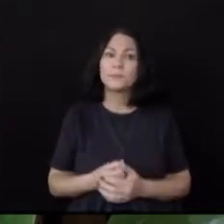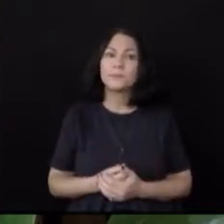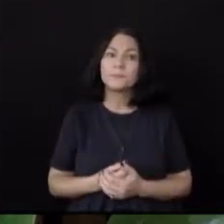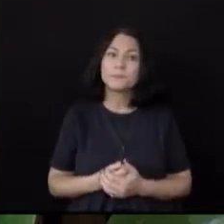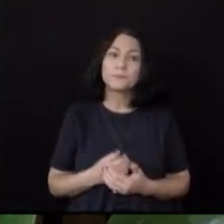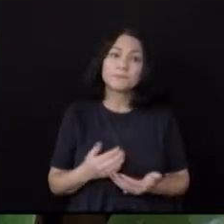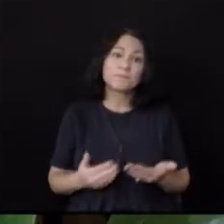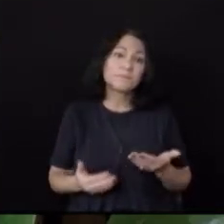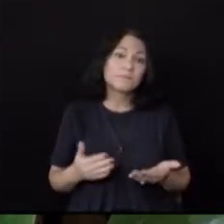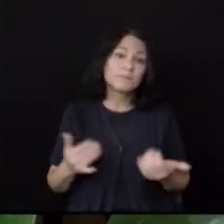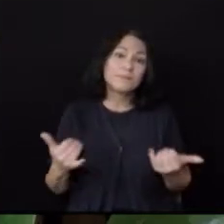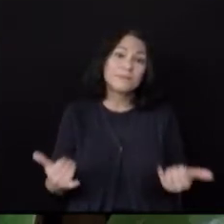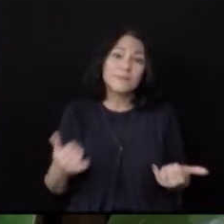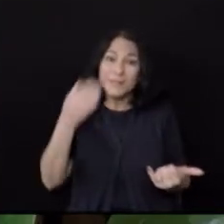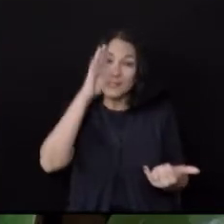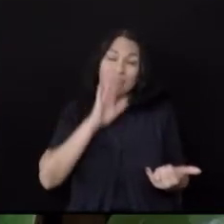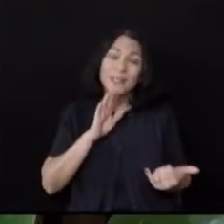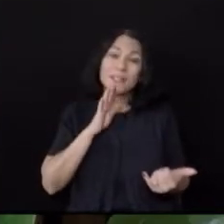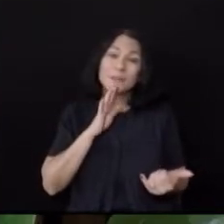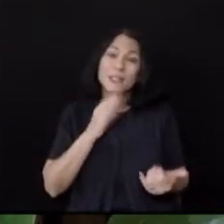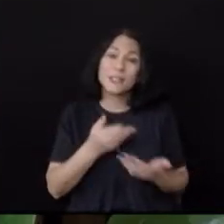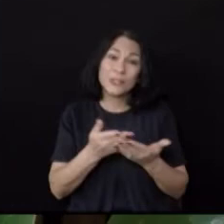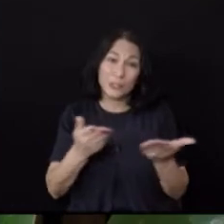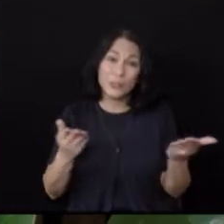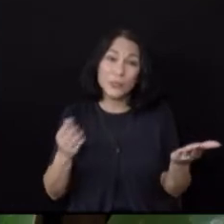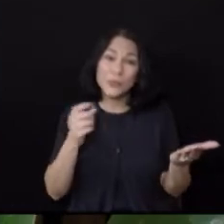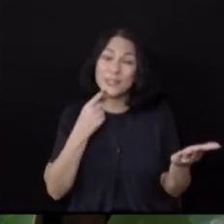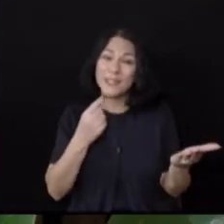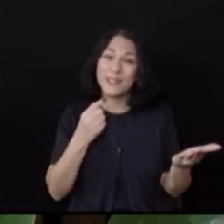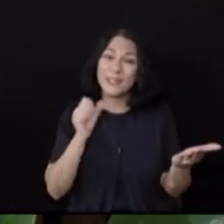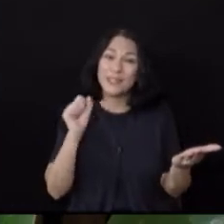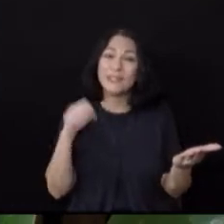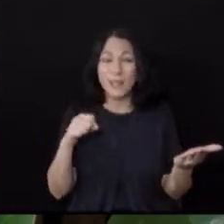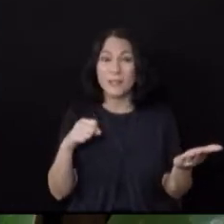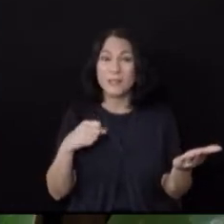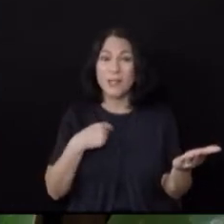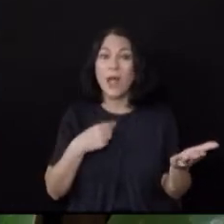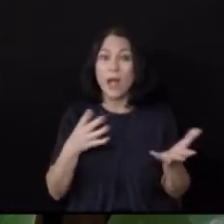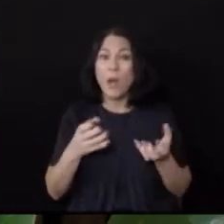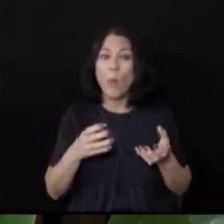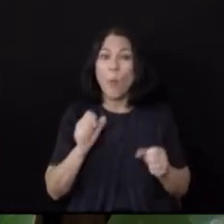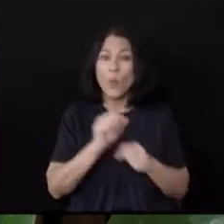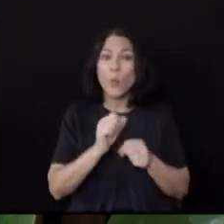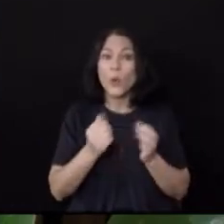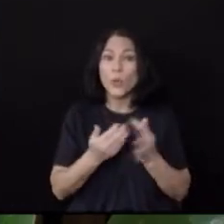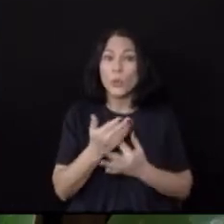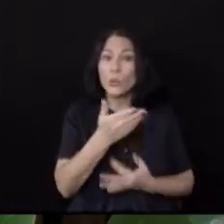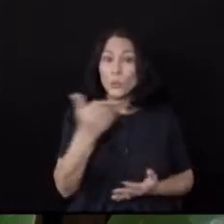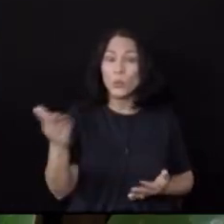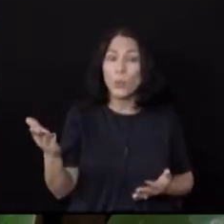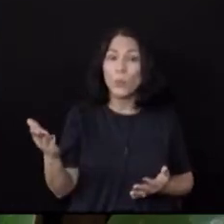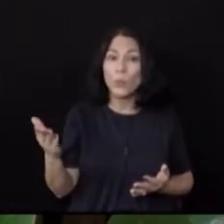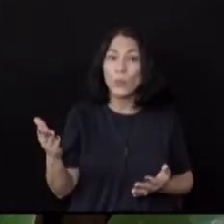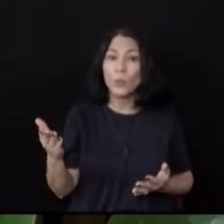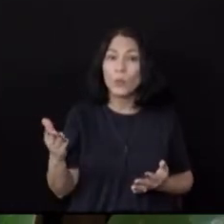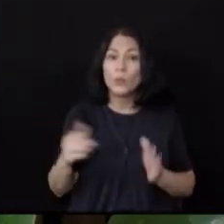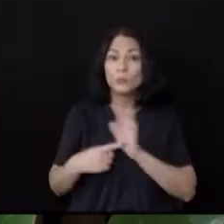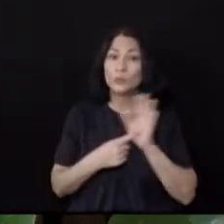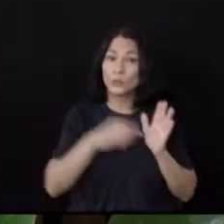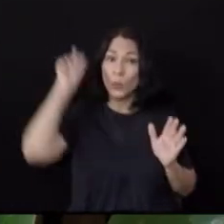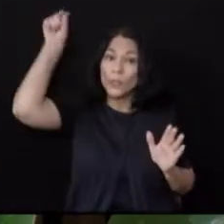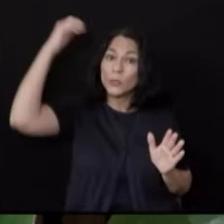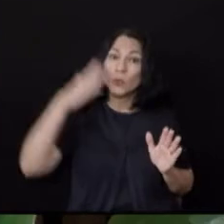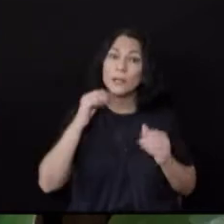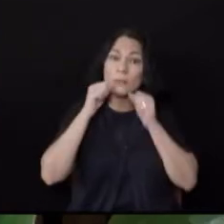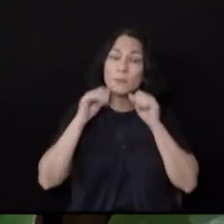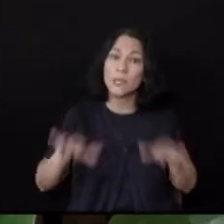Or maybe right now God is speaking to you, saying, yes, I want to work through you as a vessel of grace to